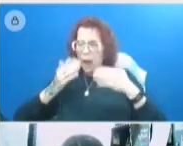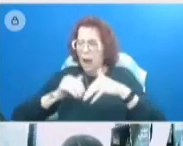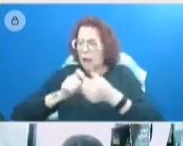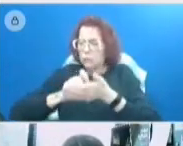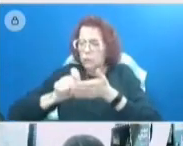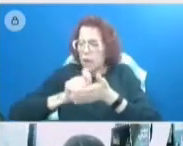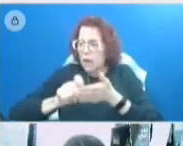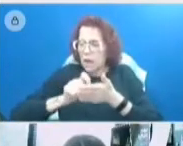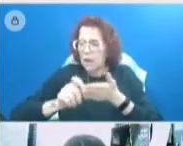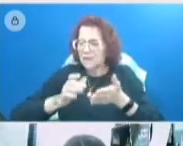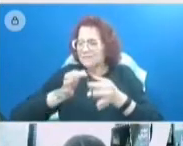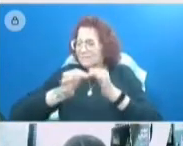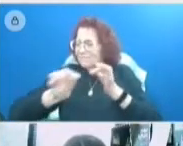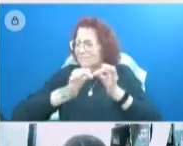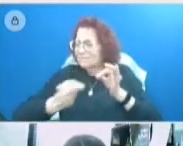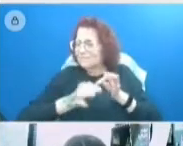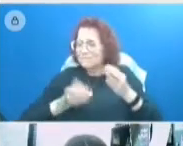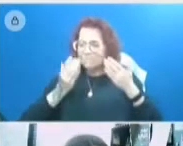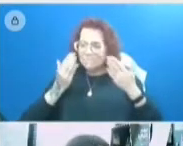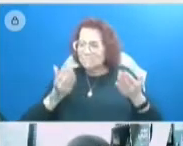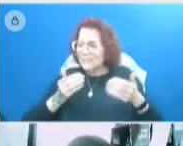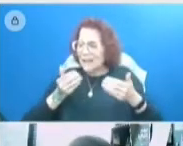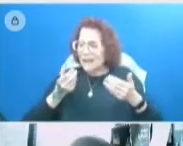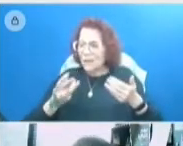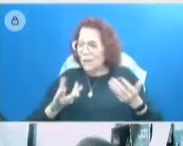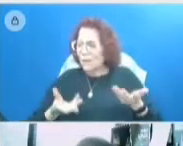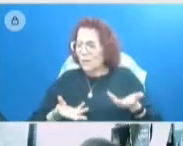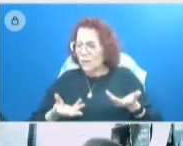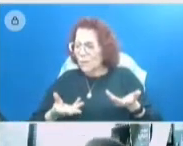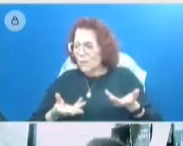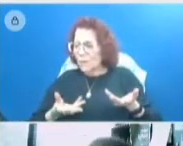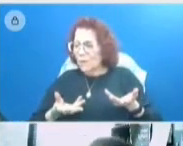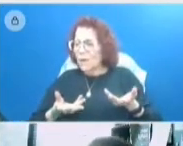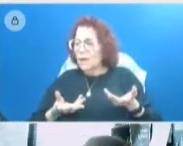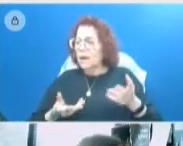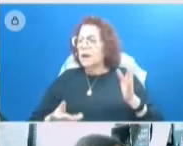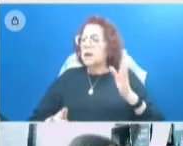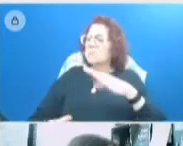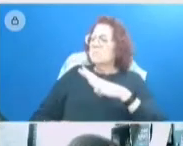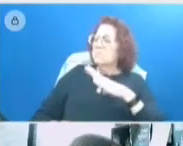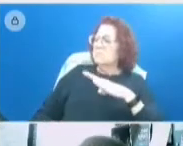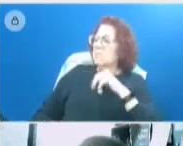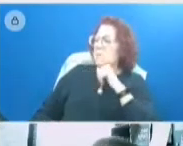right, that's fine then. We'll put this over for the next meeting. Okay.